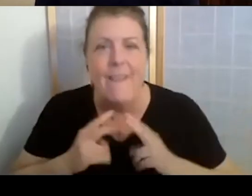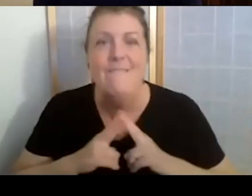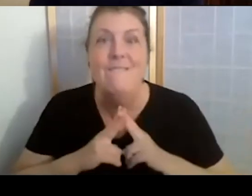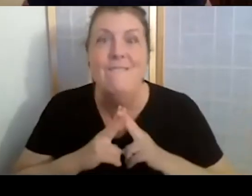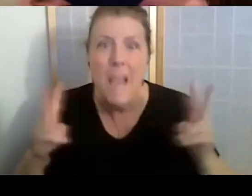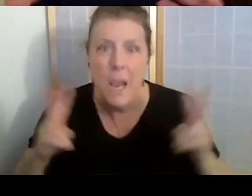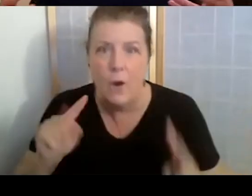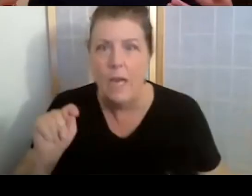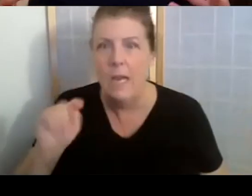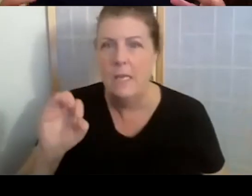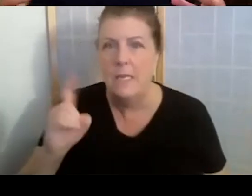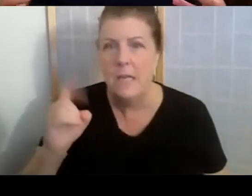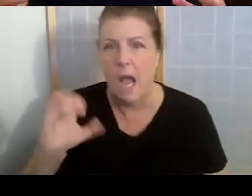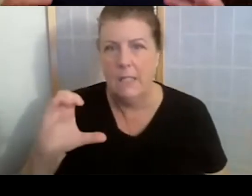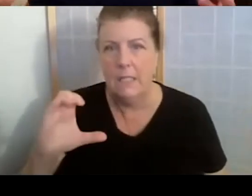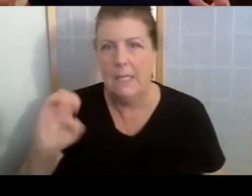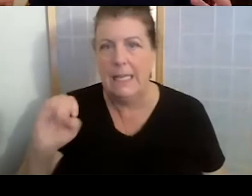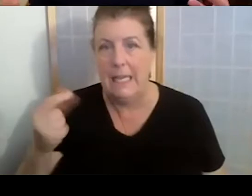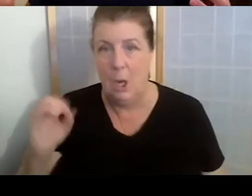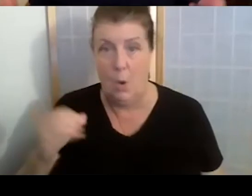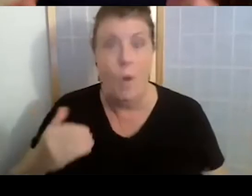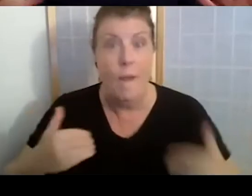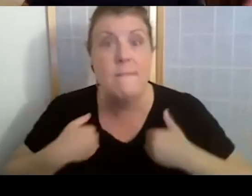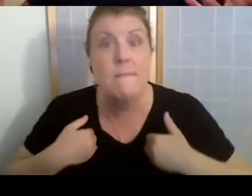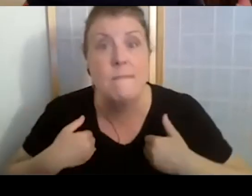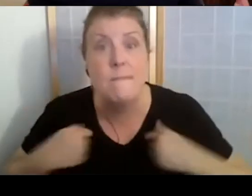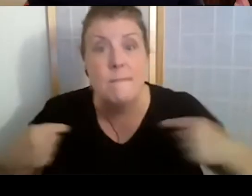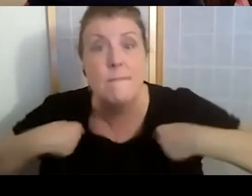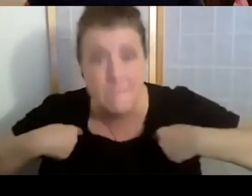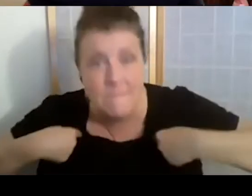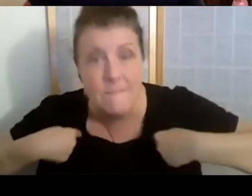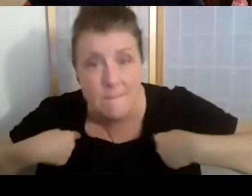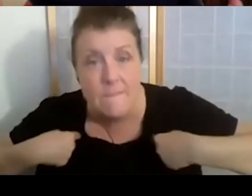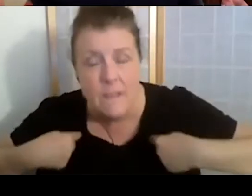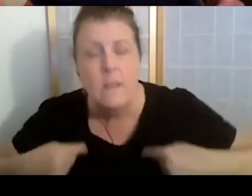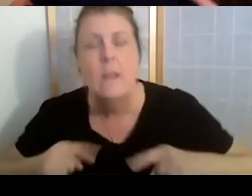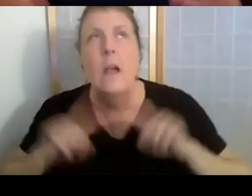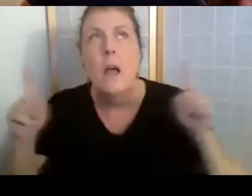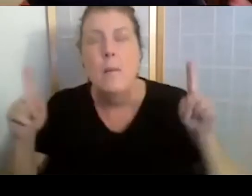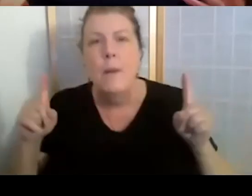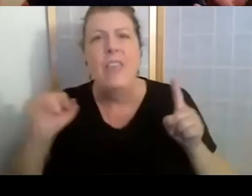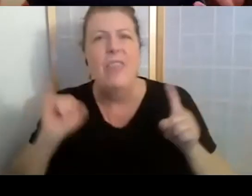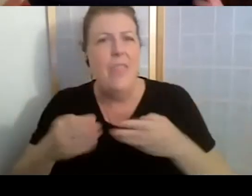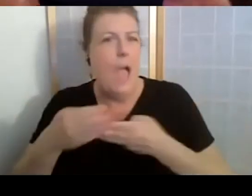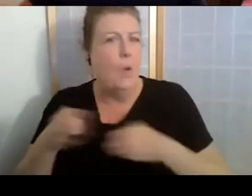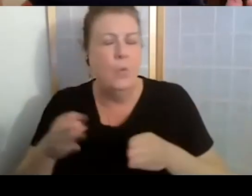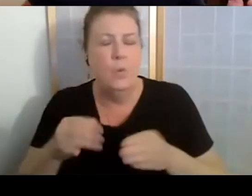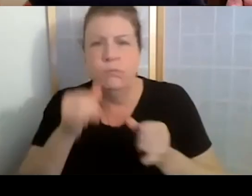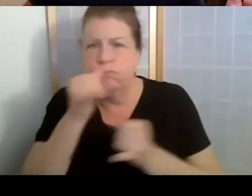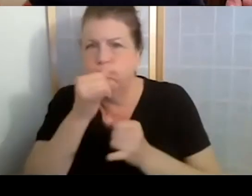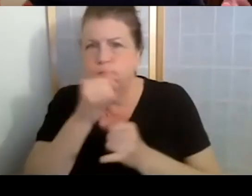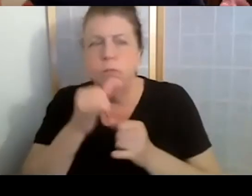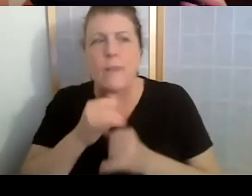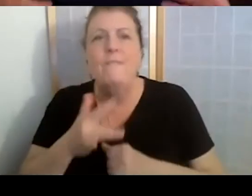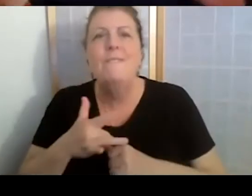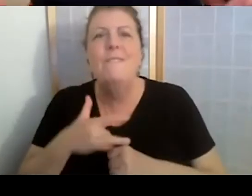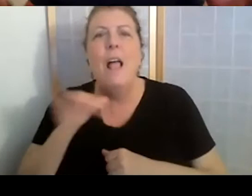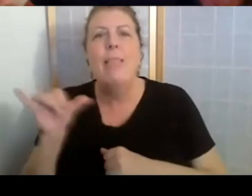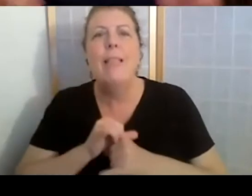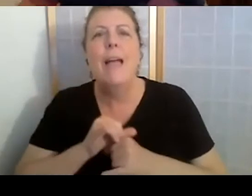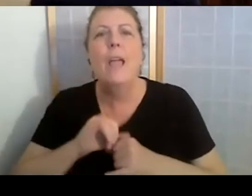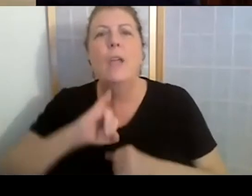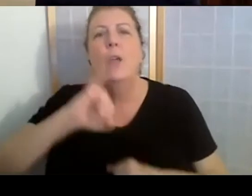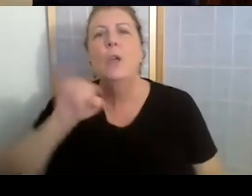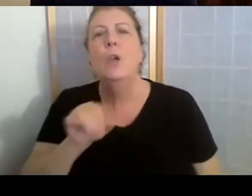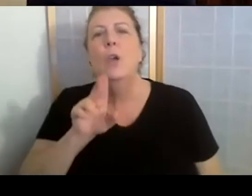better for it because it functioned more like a jury room does, where I was the four person, but we all